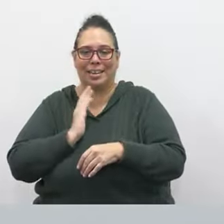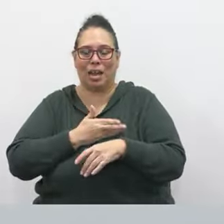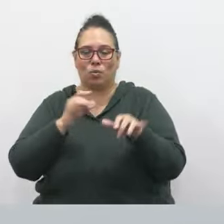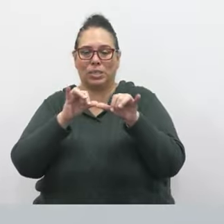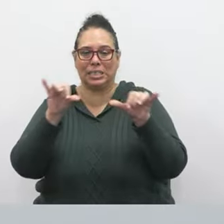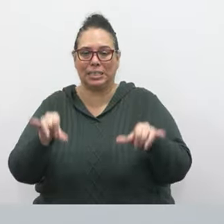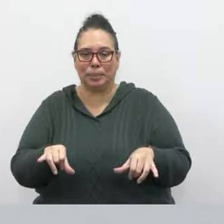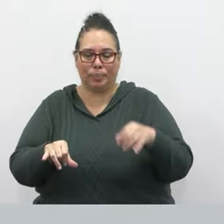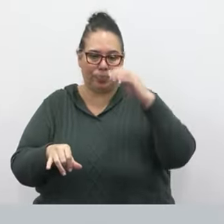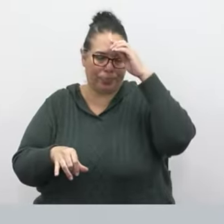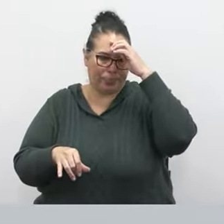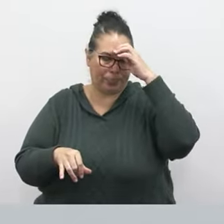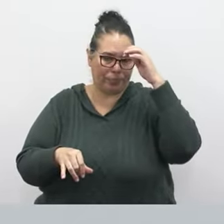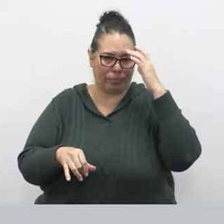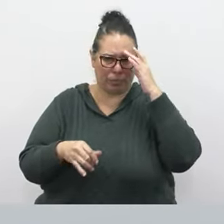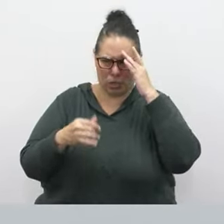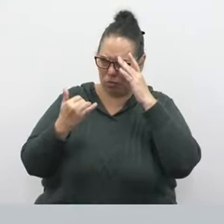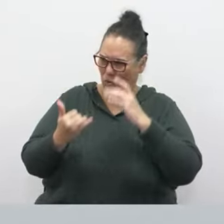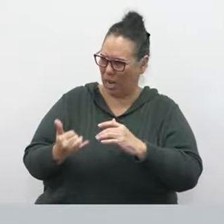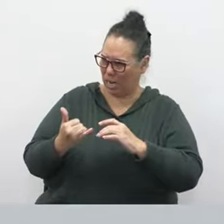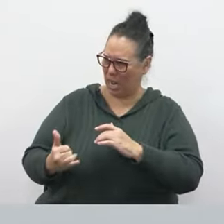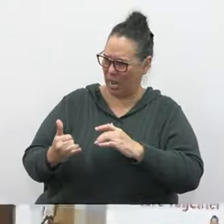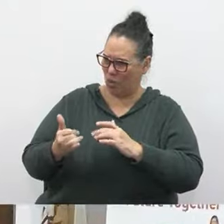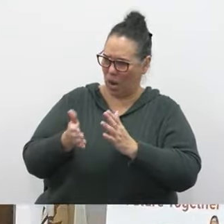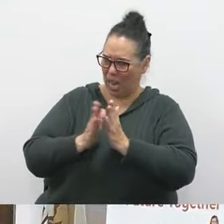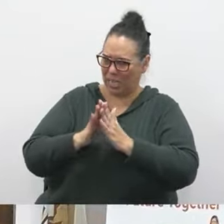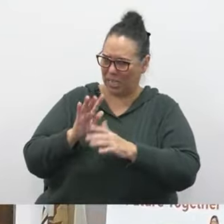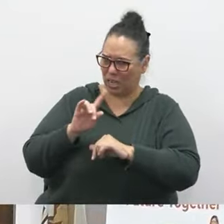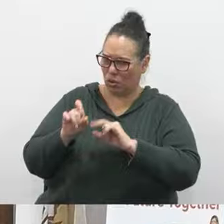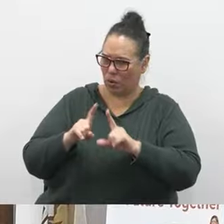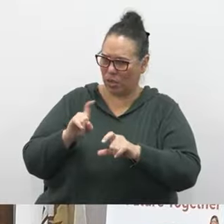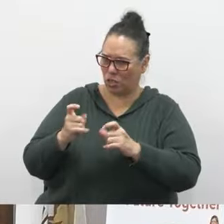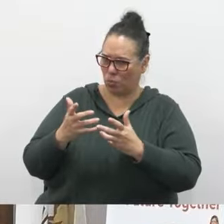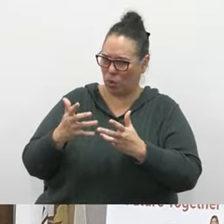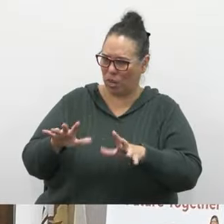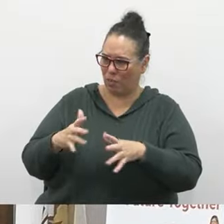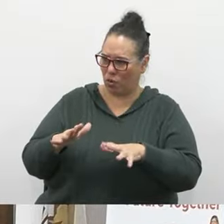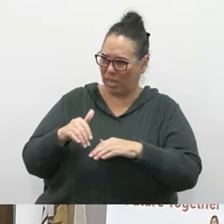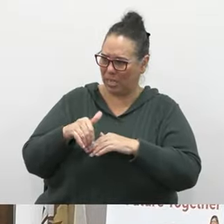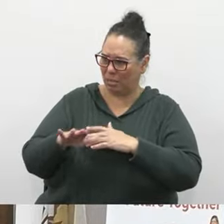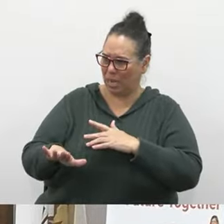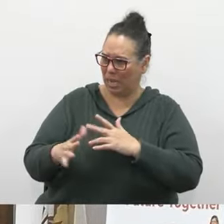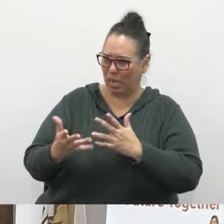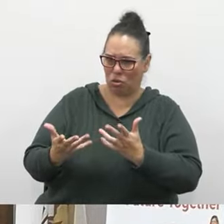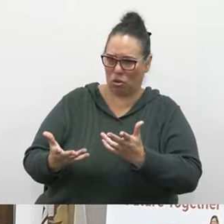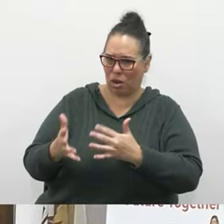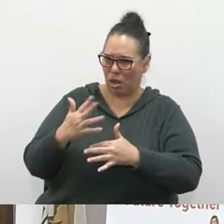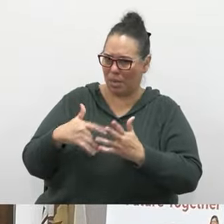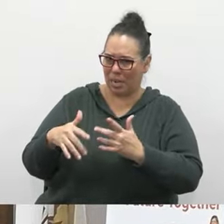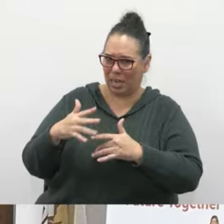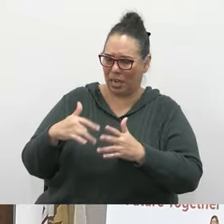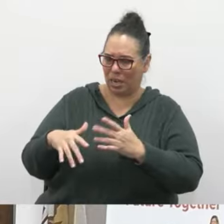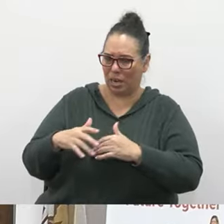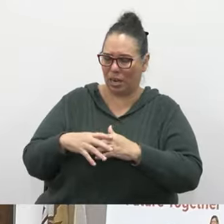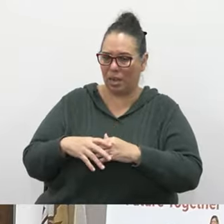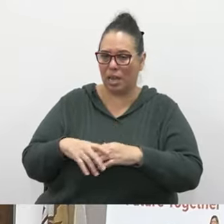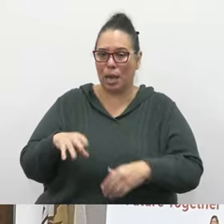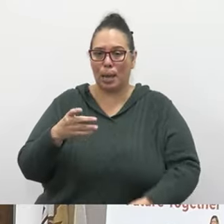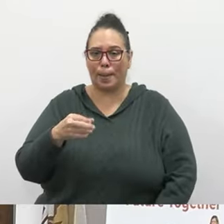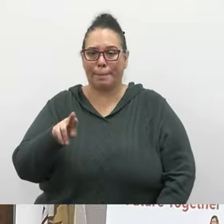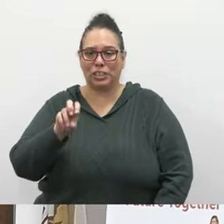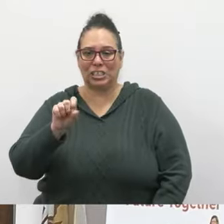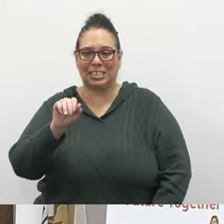At this time, are we asking questions that we've already submitted, or outside questions, or a combination of both? Oh, you can. Yeah, Mr. Samuels is also going to share